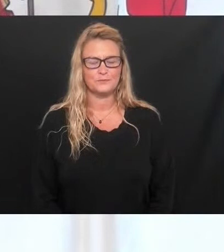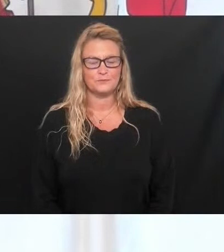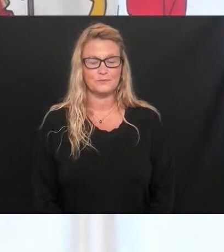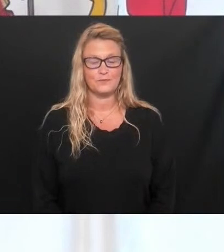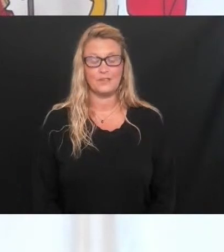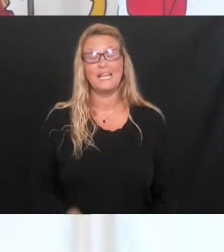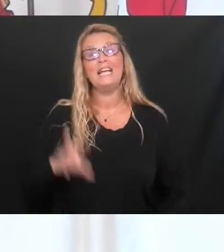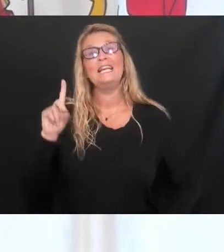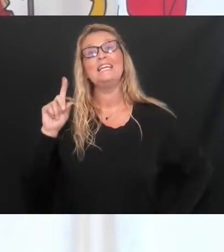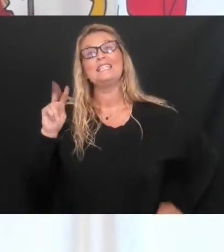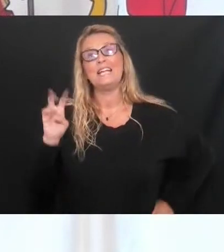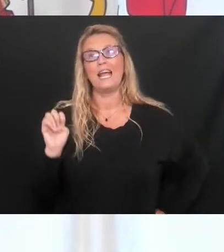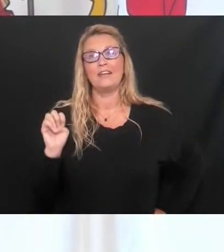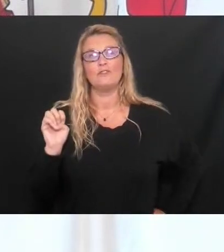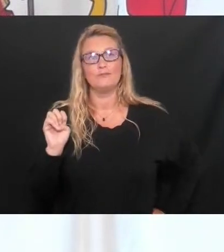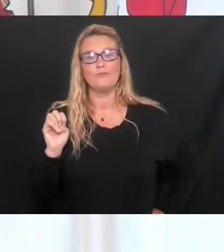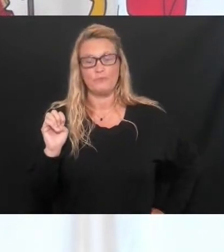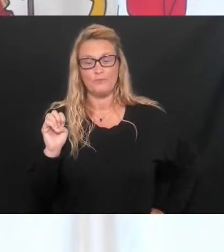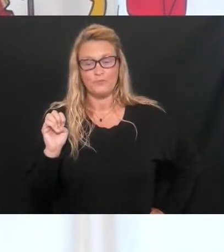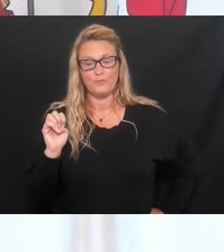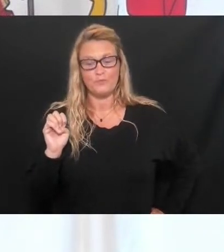Dave,